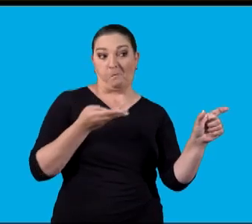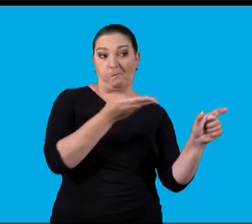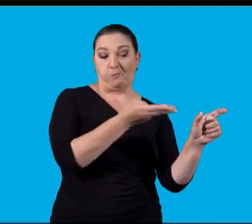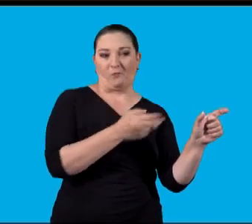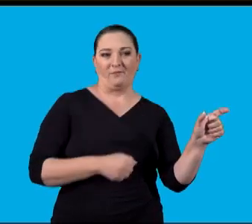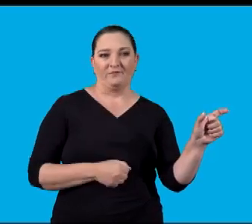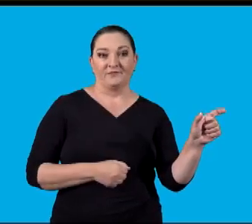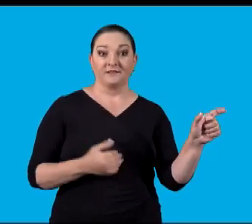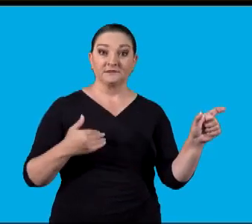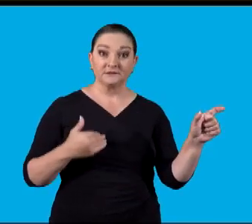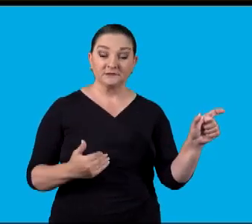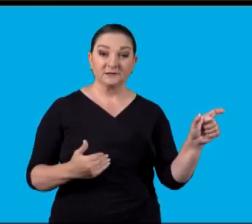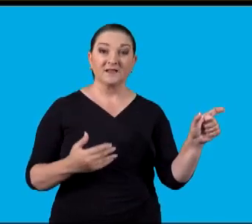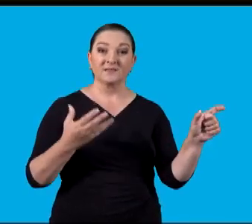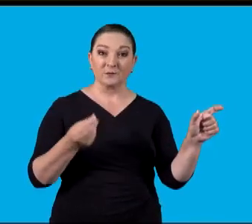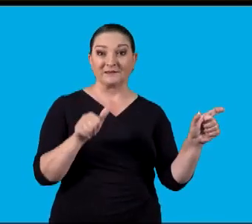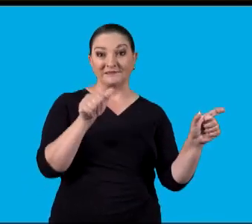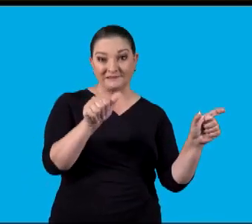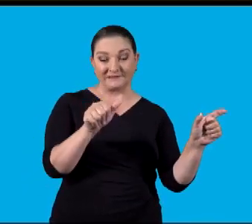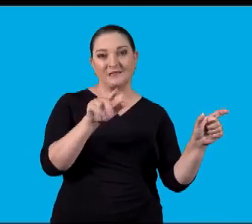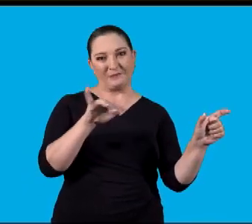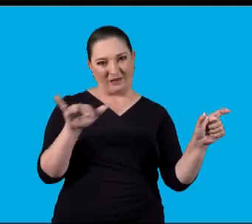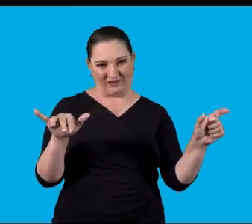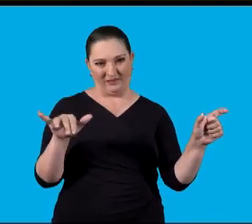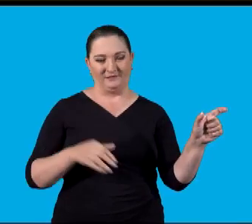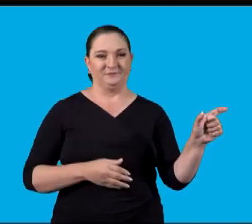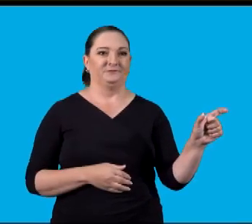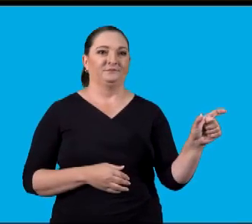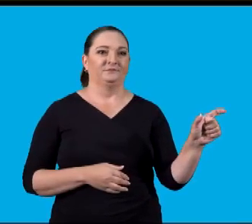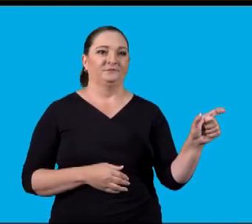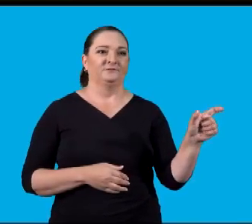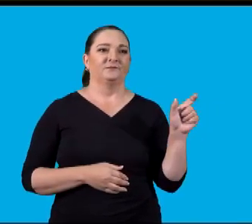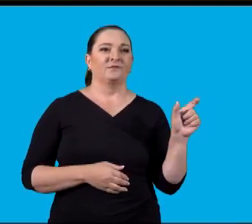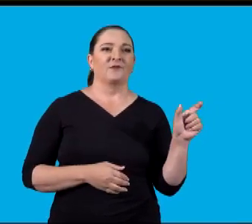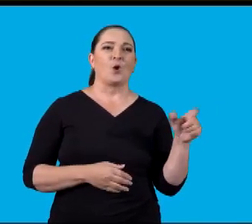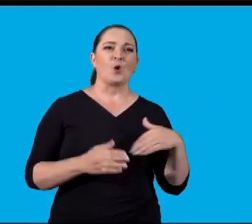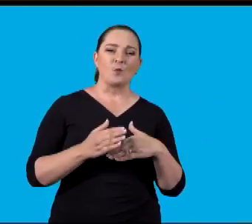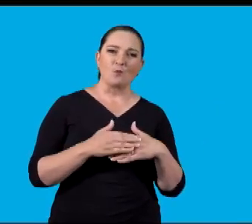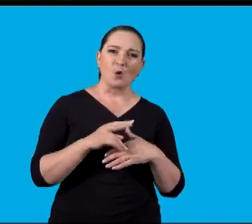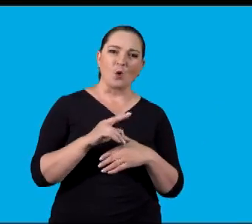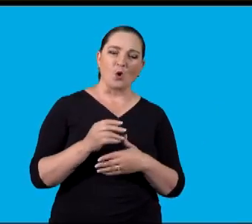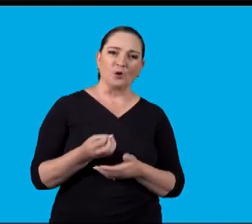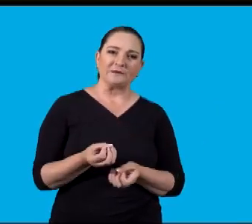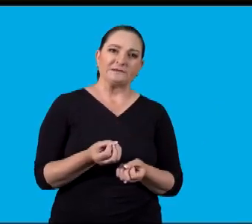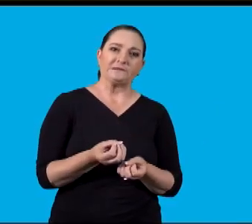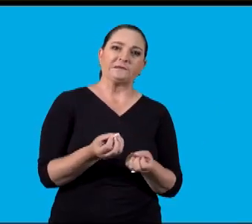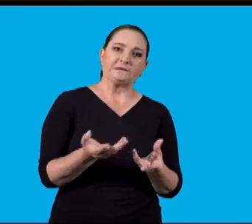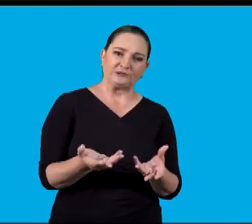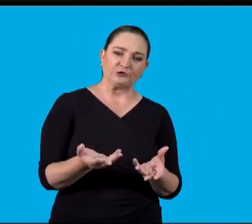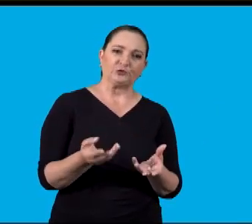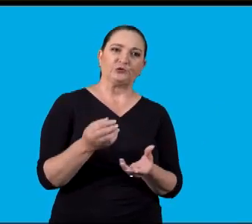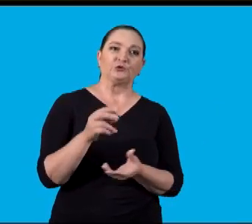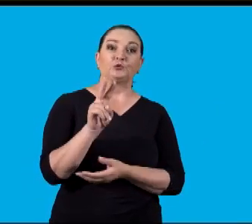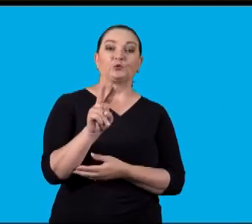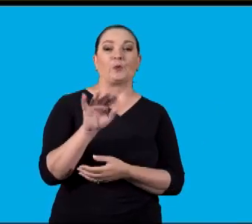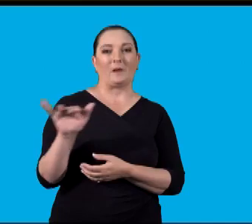know that at the beginning, we had 6 million shares, and then a further 2 million was issued. So it